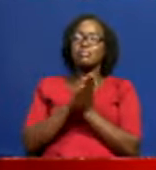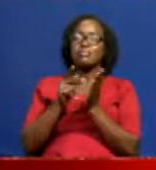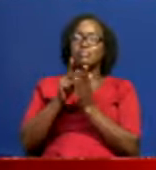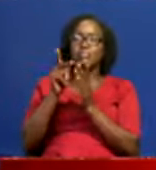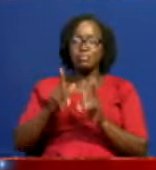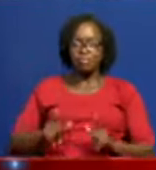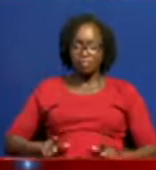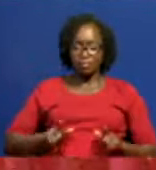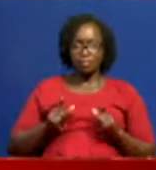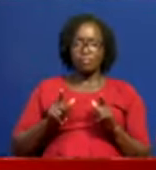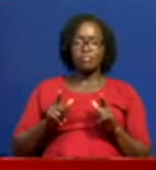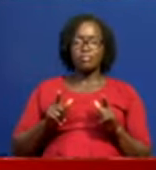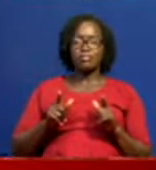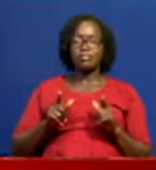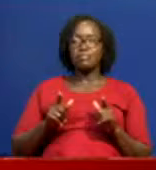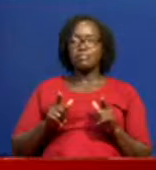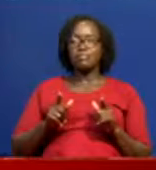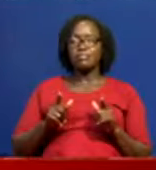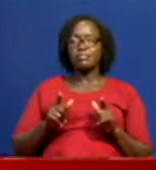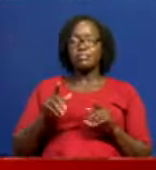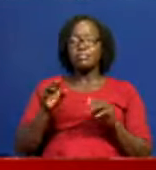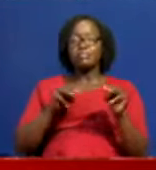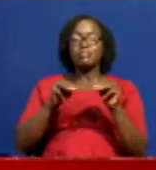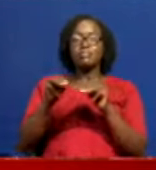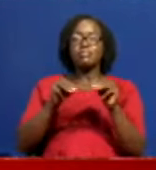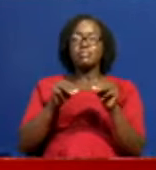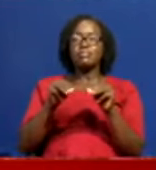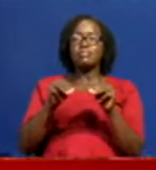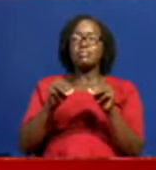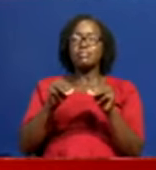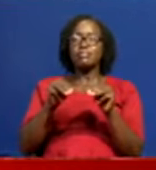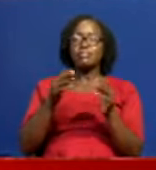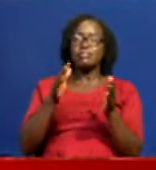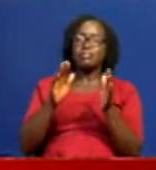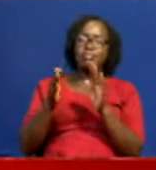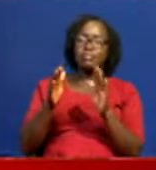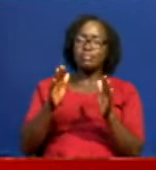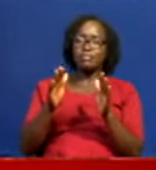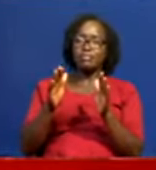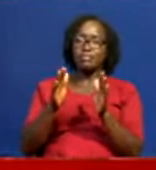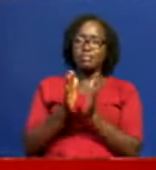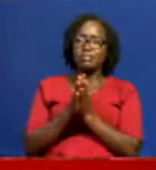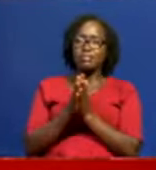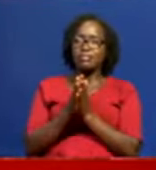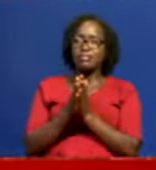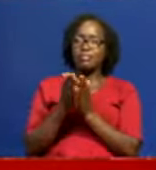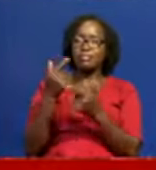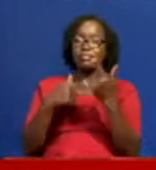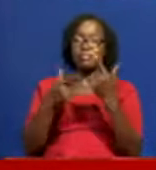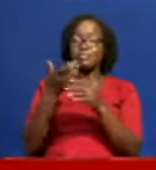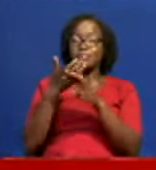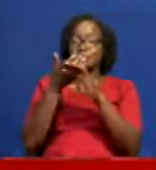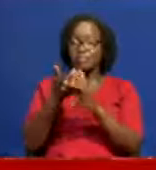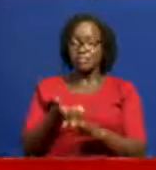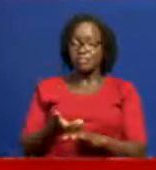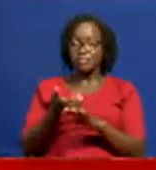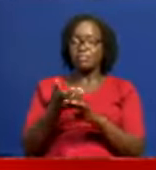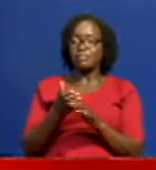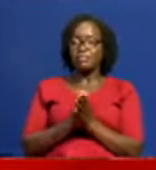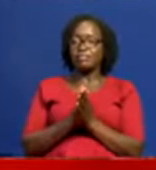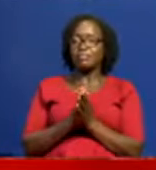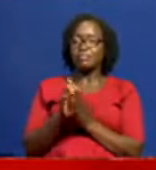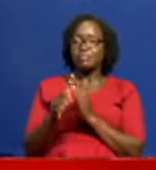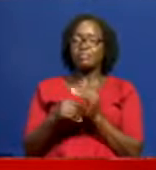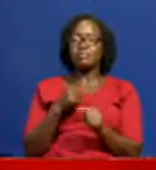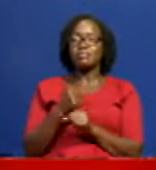living. To manage, moderate, and overcome these difficulties, this